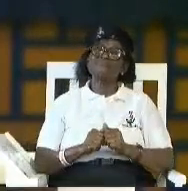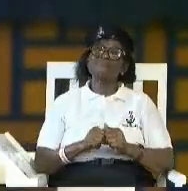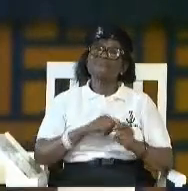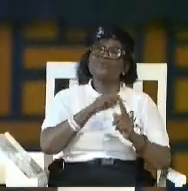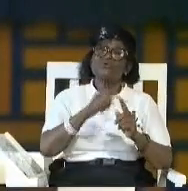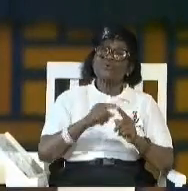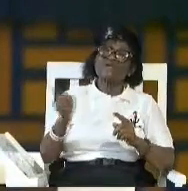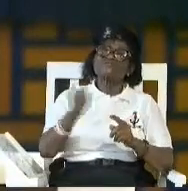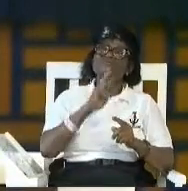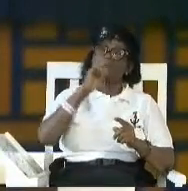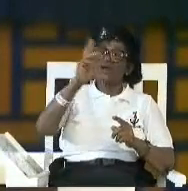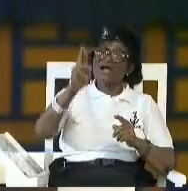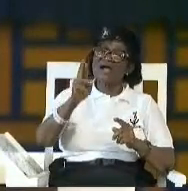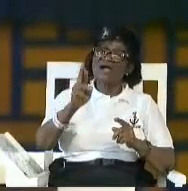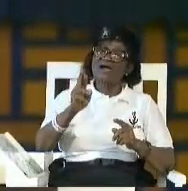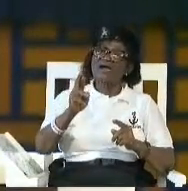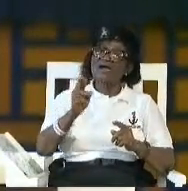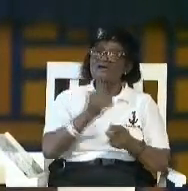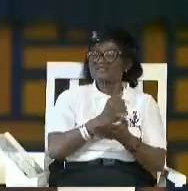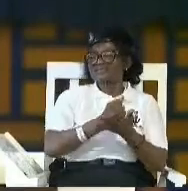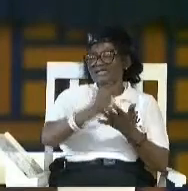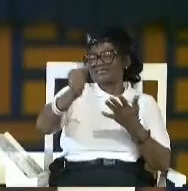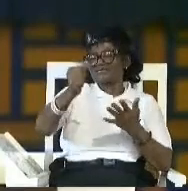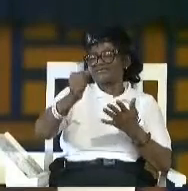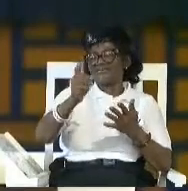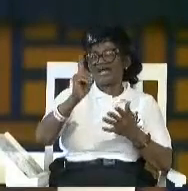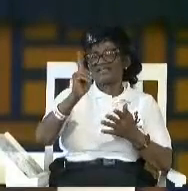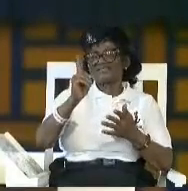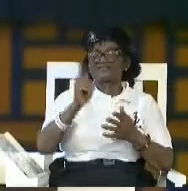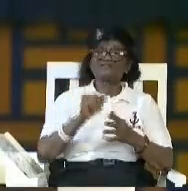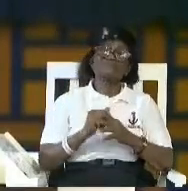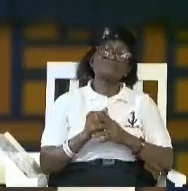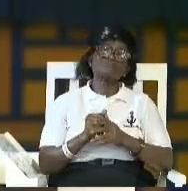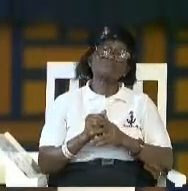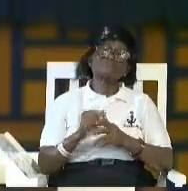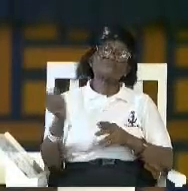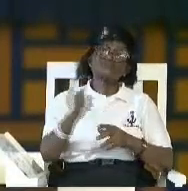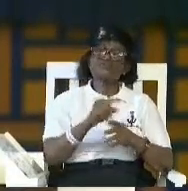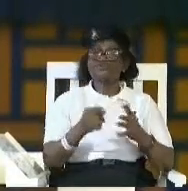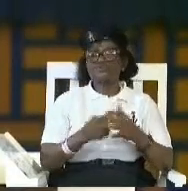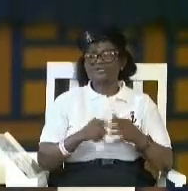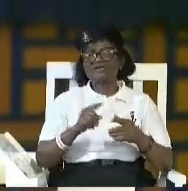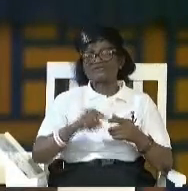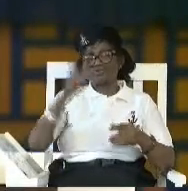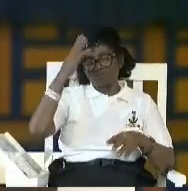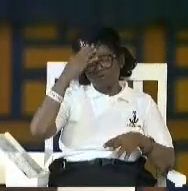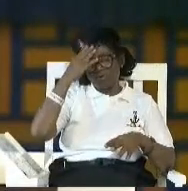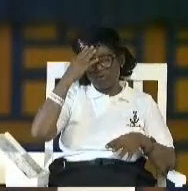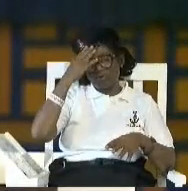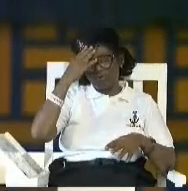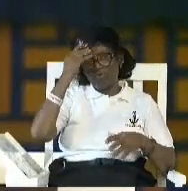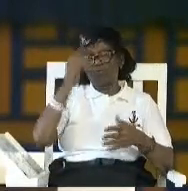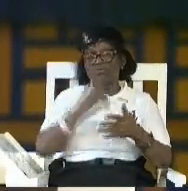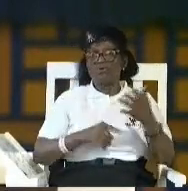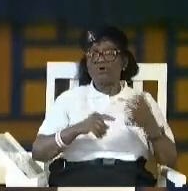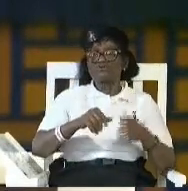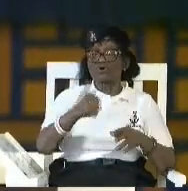When you are sanctified, you begin to know what